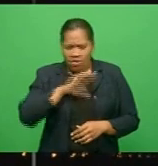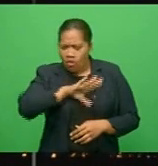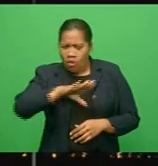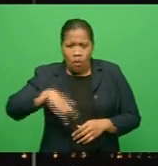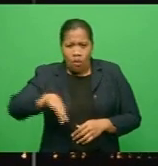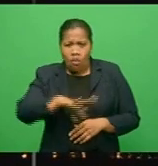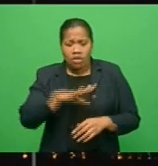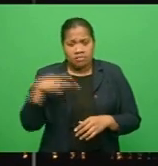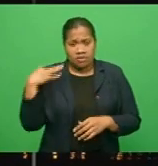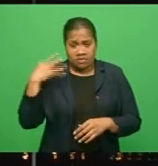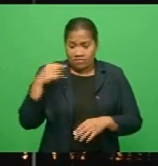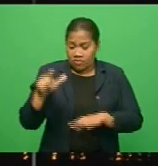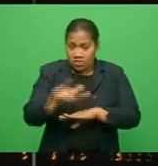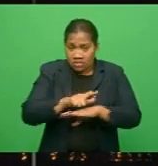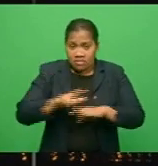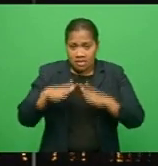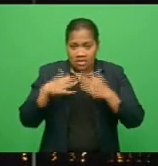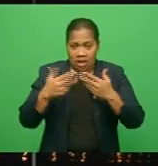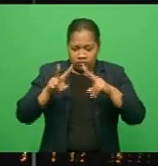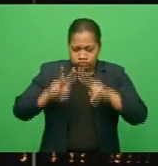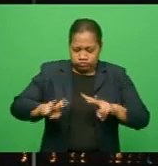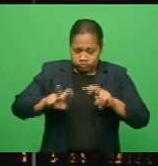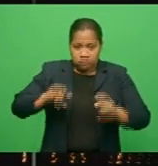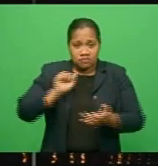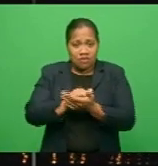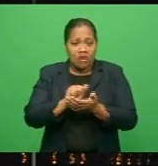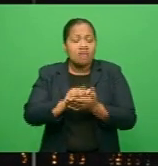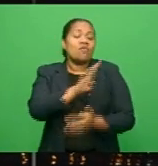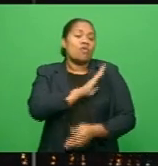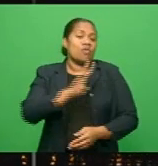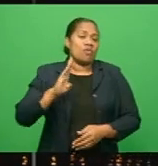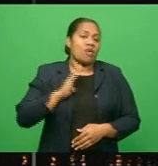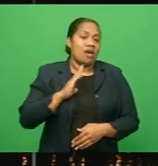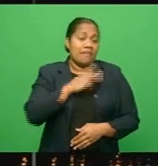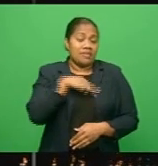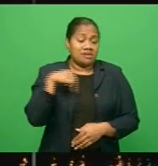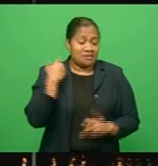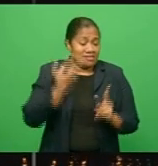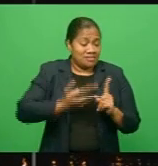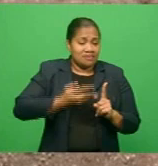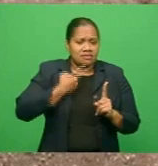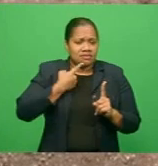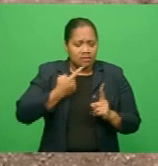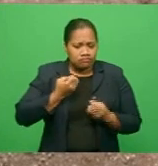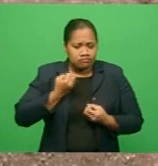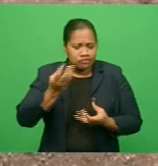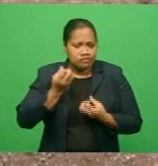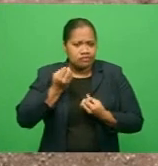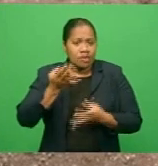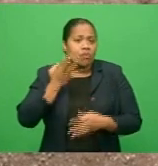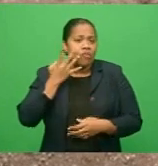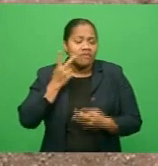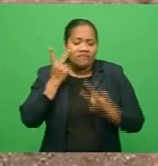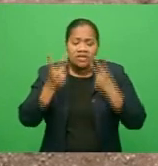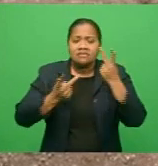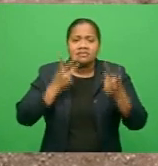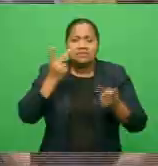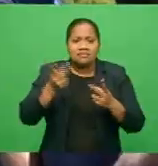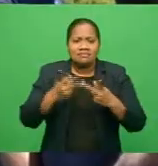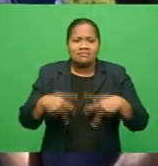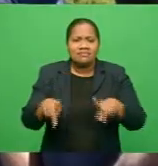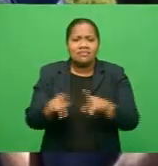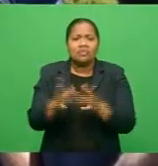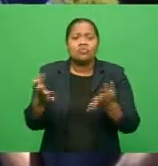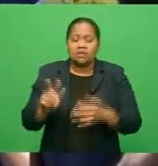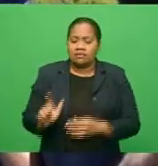or land will now be thoroughly assessed by the board. Minister Pramila Kumar highlighted this while visiting the settlements in PRB flats in